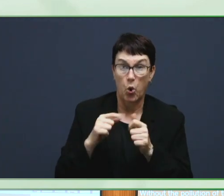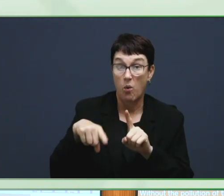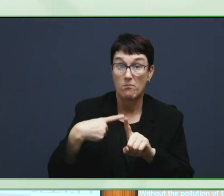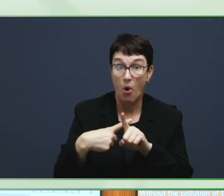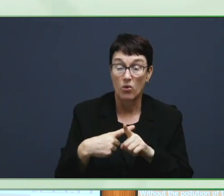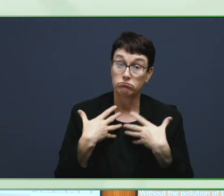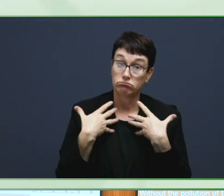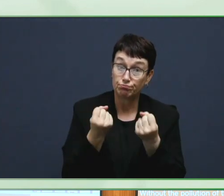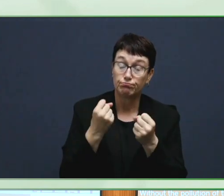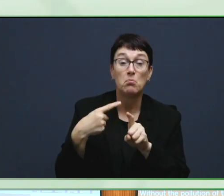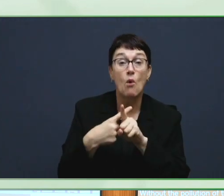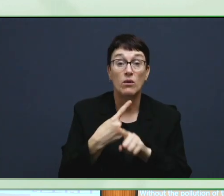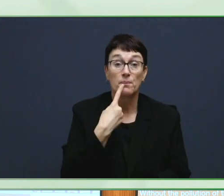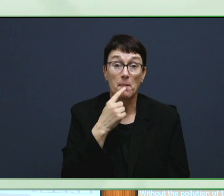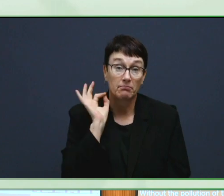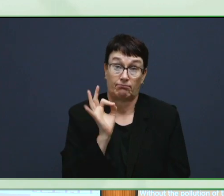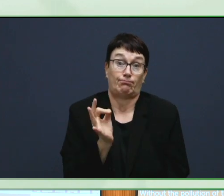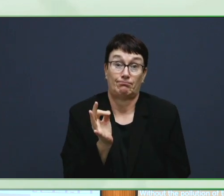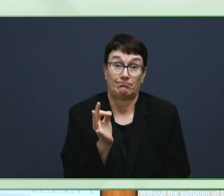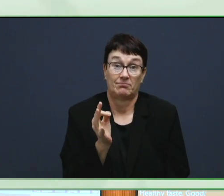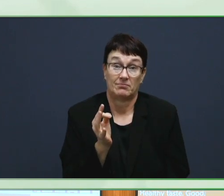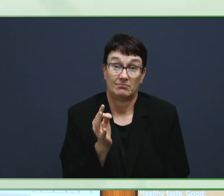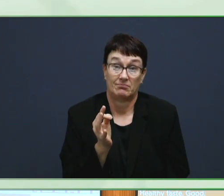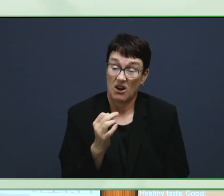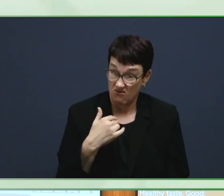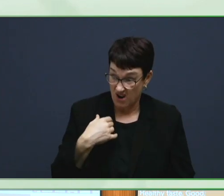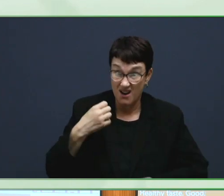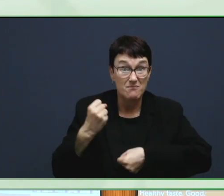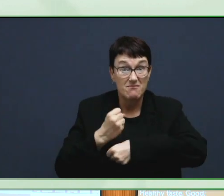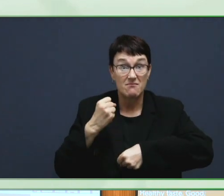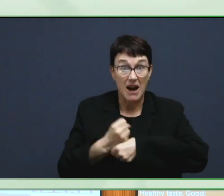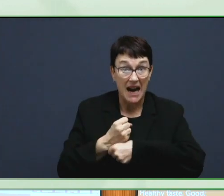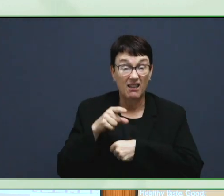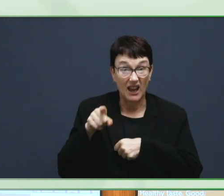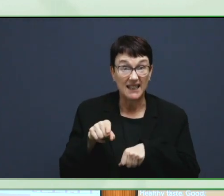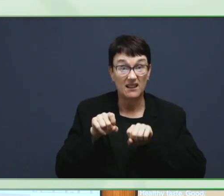We want to grow. We want to scale this